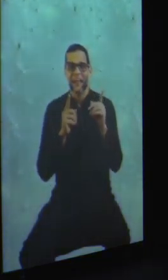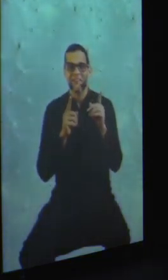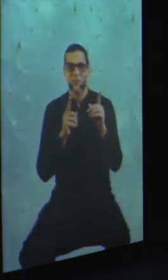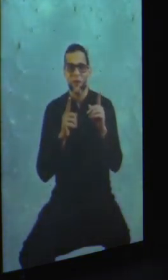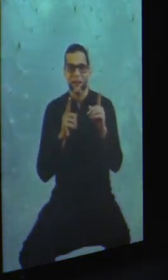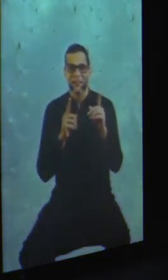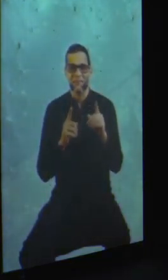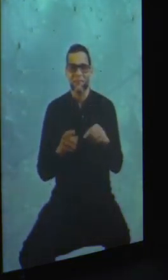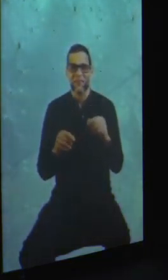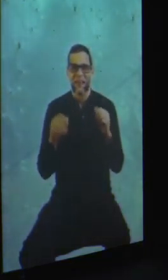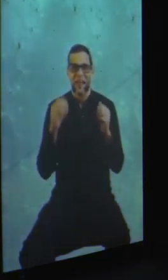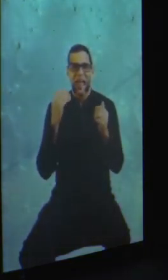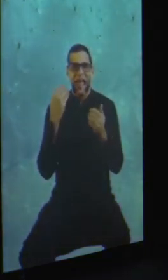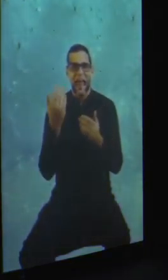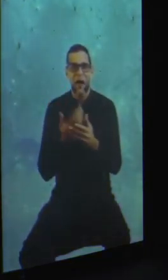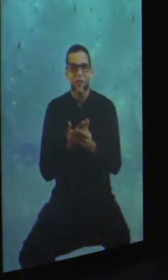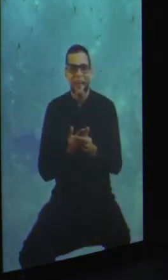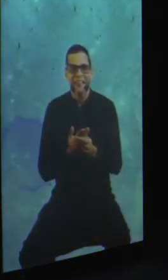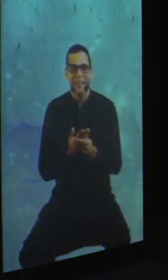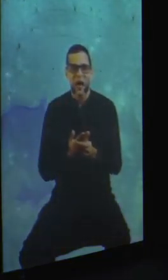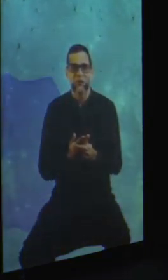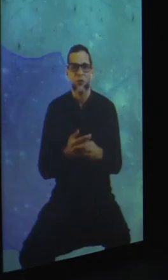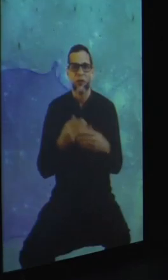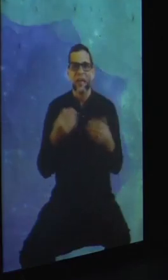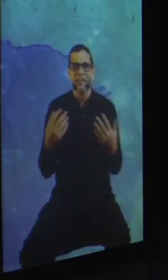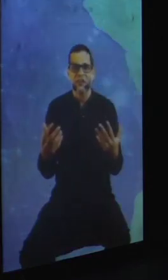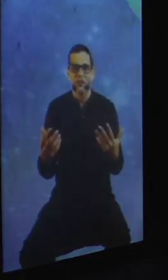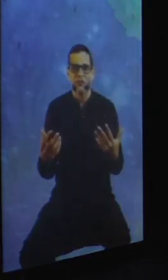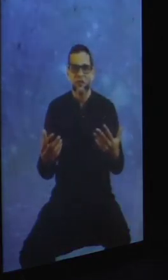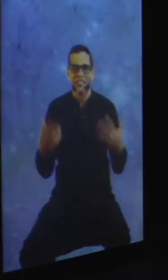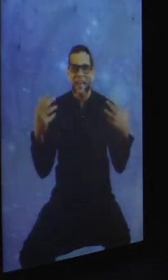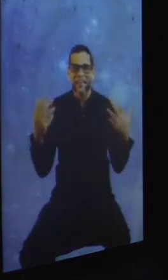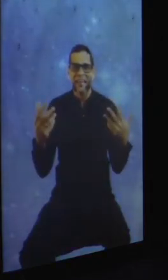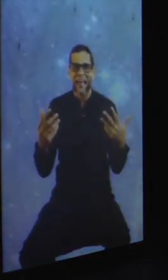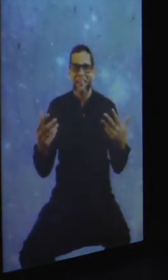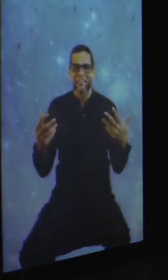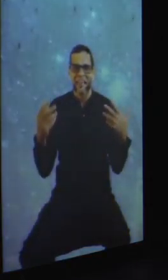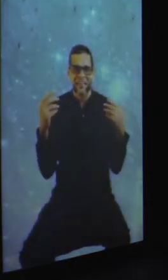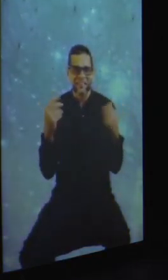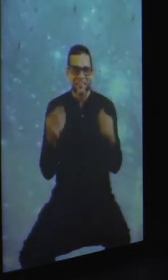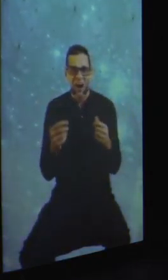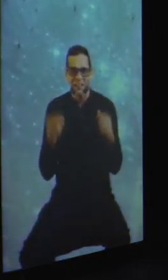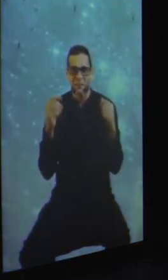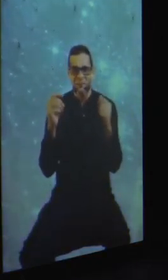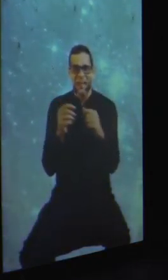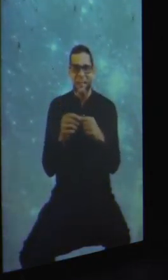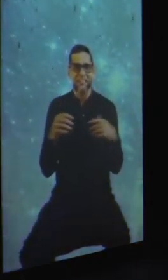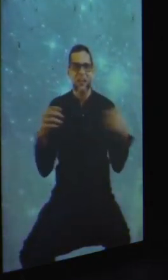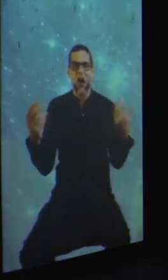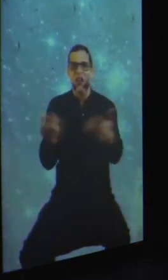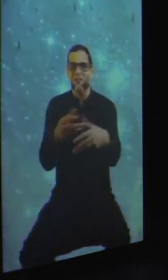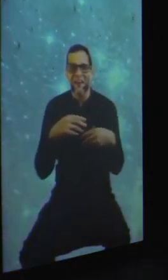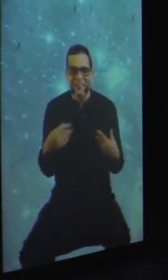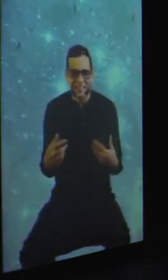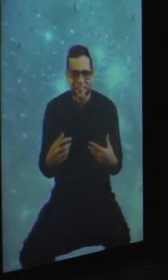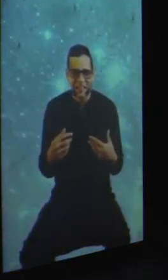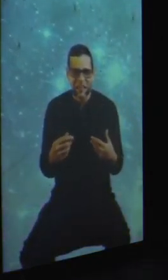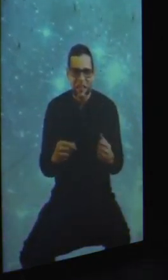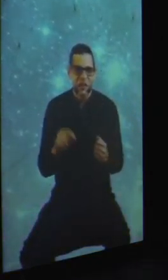That's the one. And how that sound created the universe and the galaxy and the stars and planets and all of